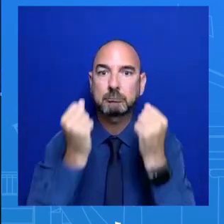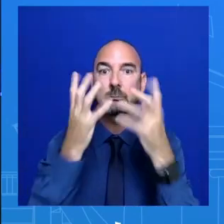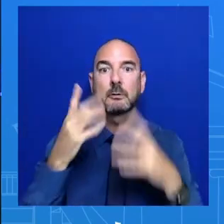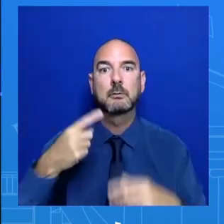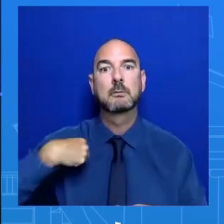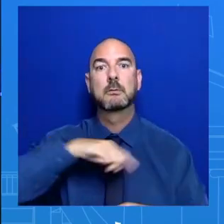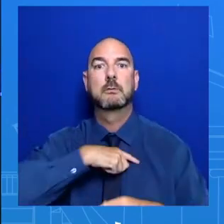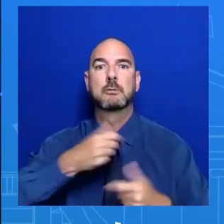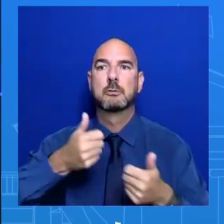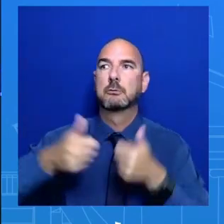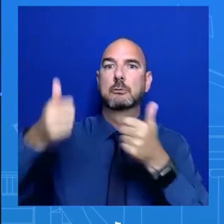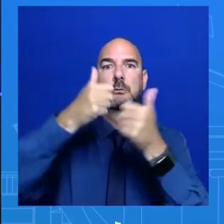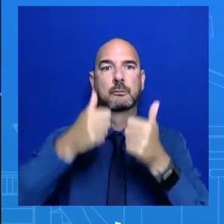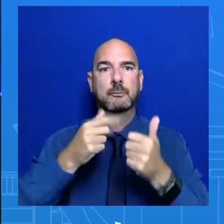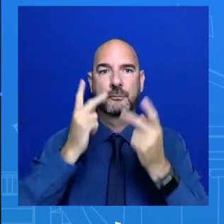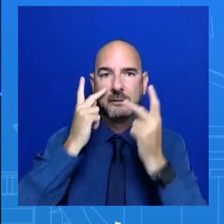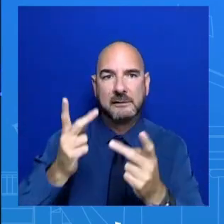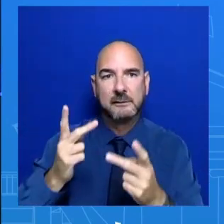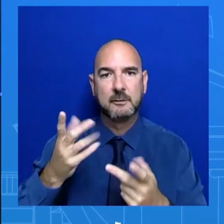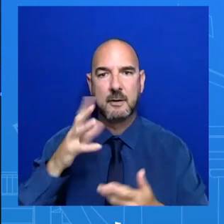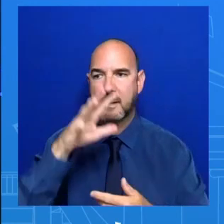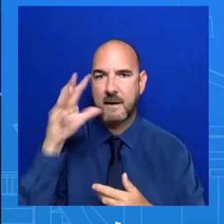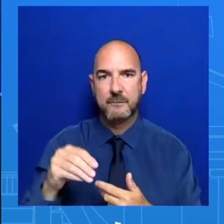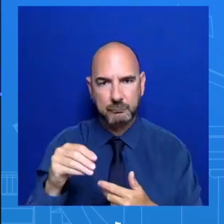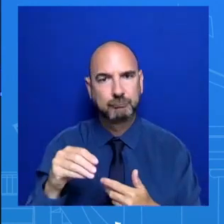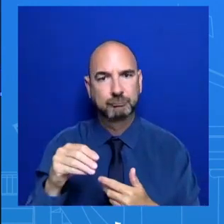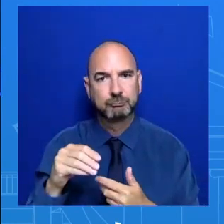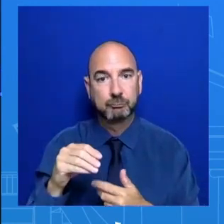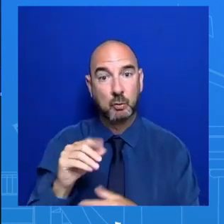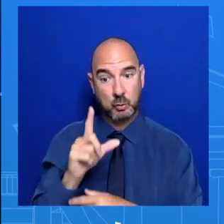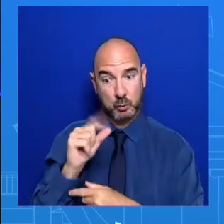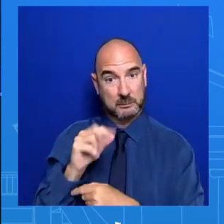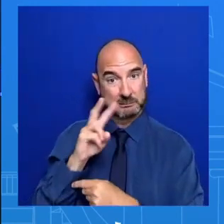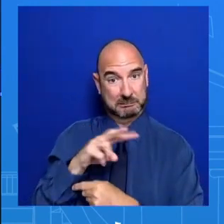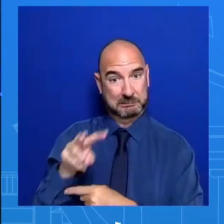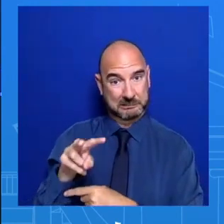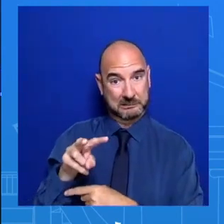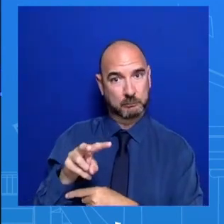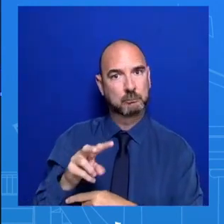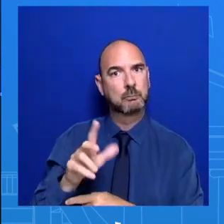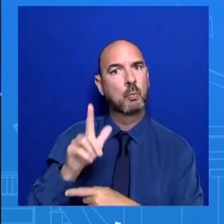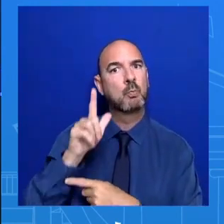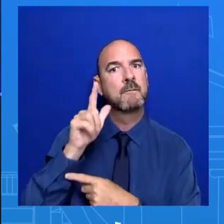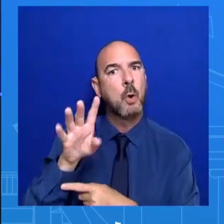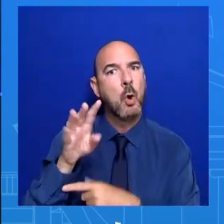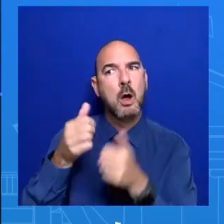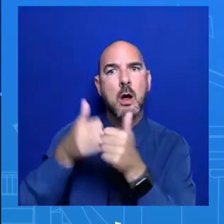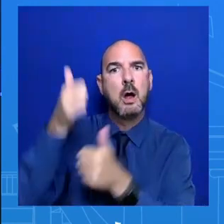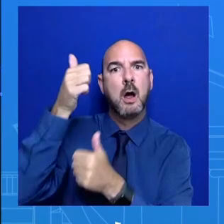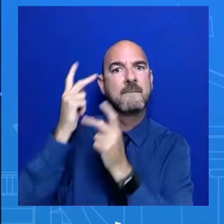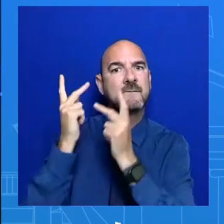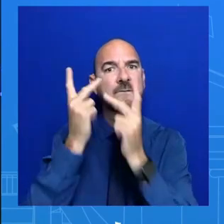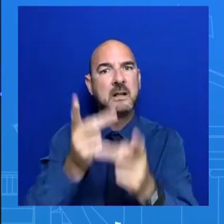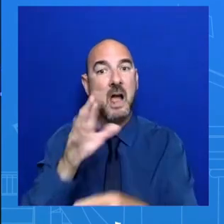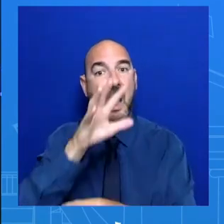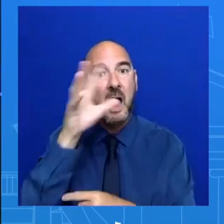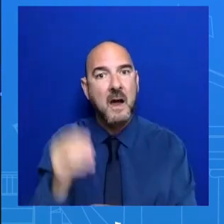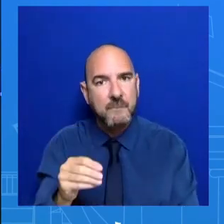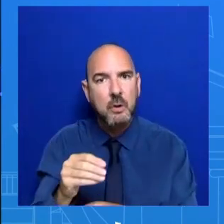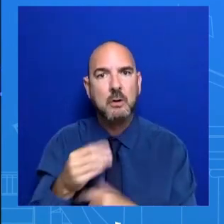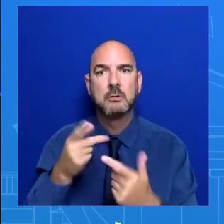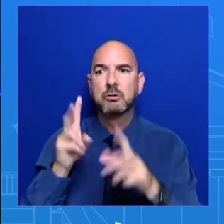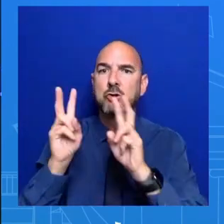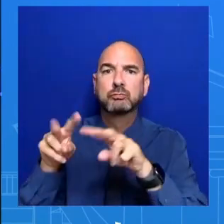2022, 24 senior officials have traveled to Africa, including the Vice President, the First Lady, and 7 members